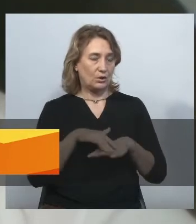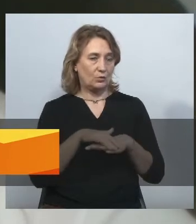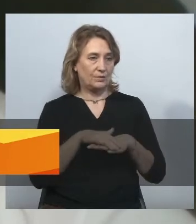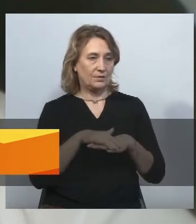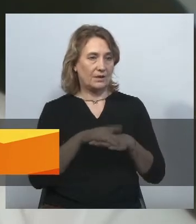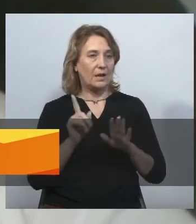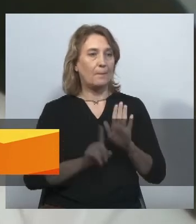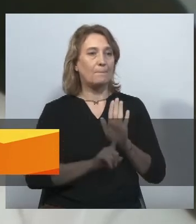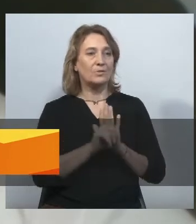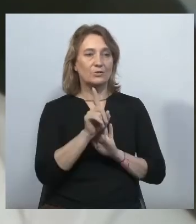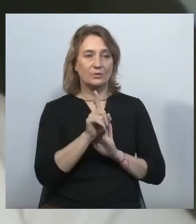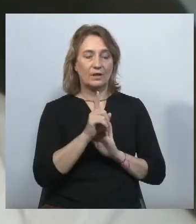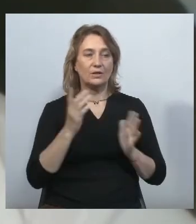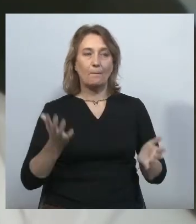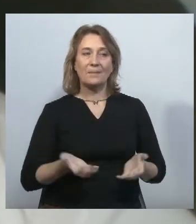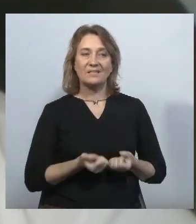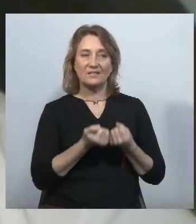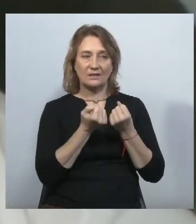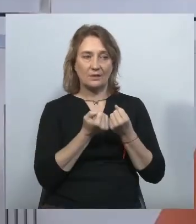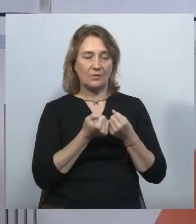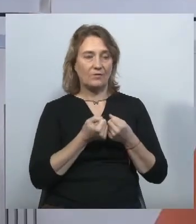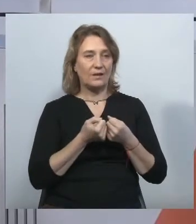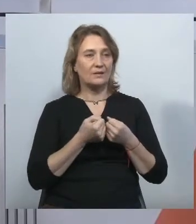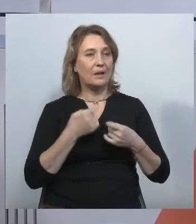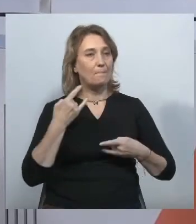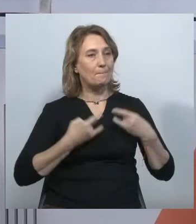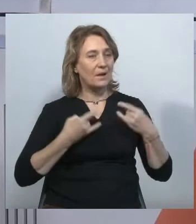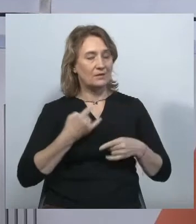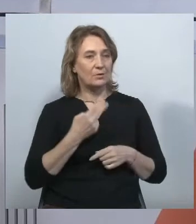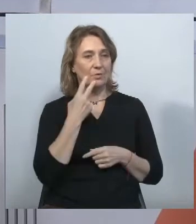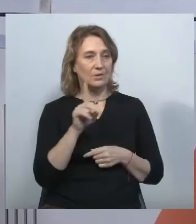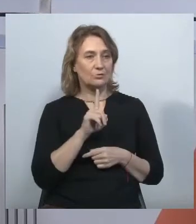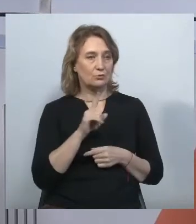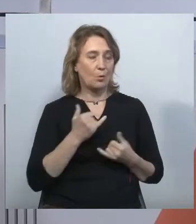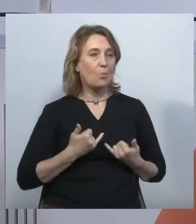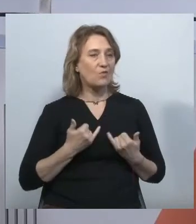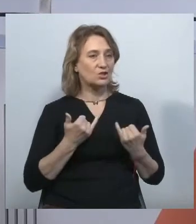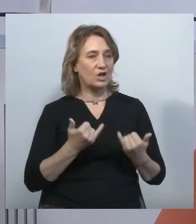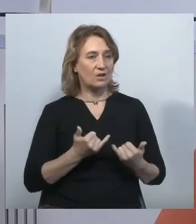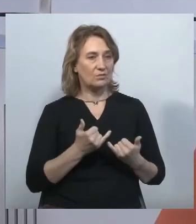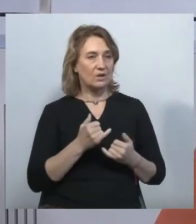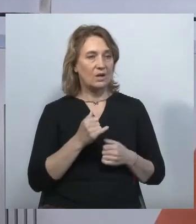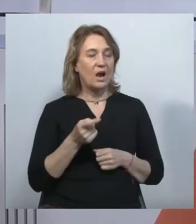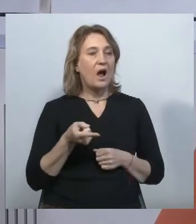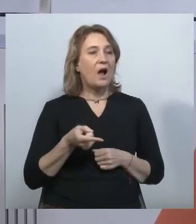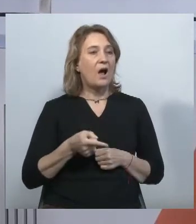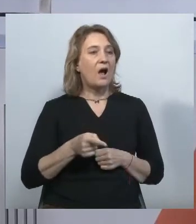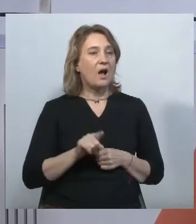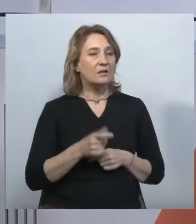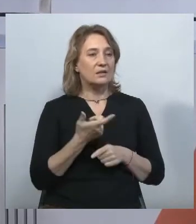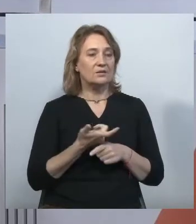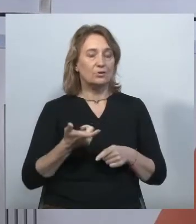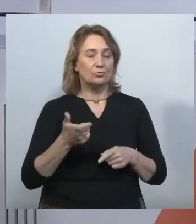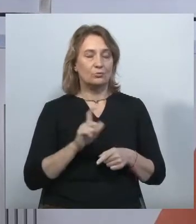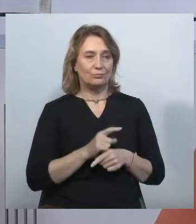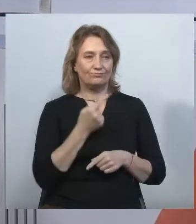return, and then the audience is going to support this media, seeing that they respect this person. Yes,